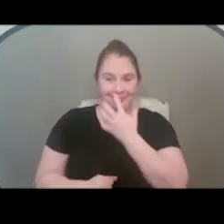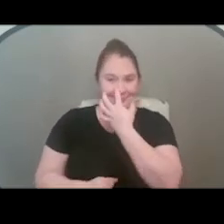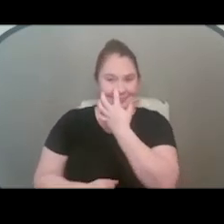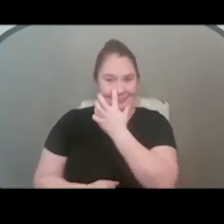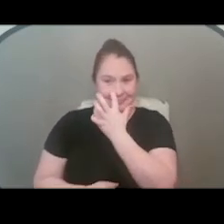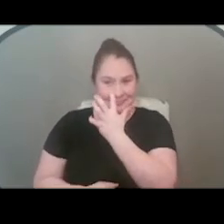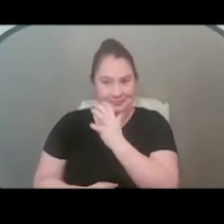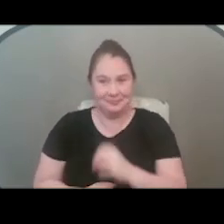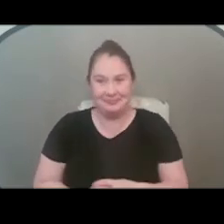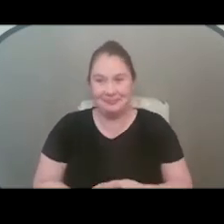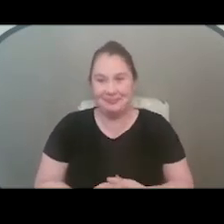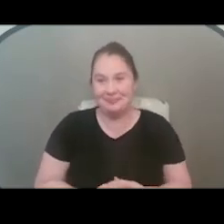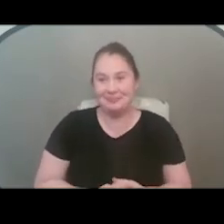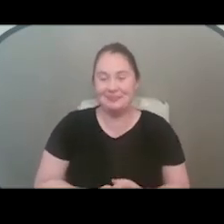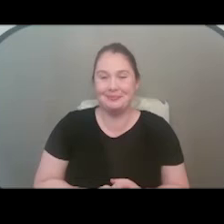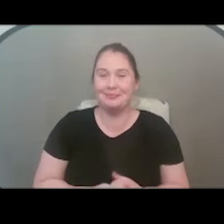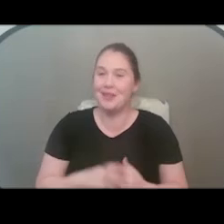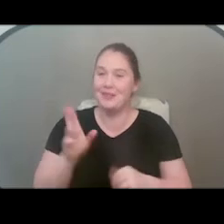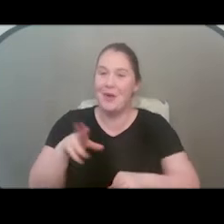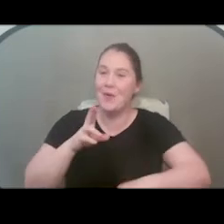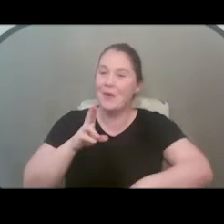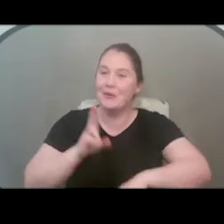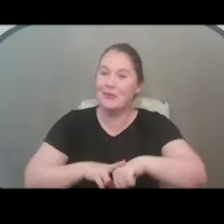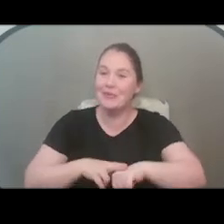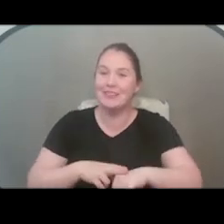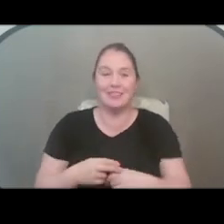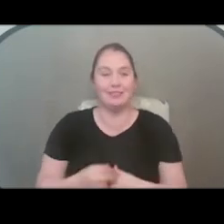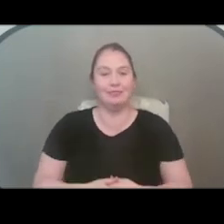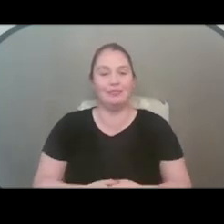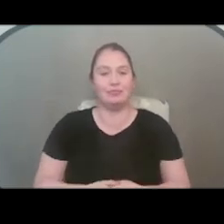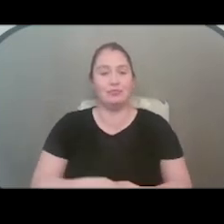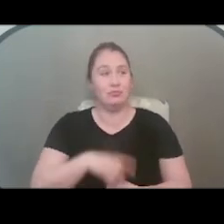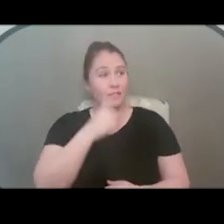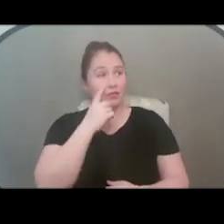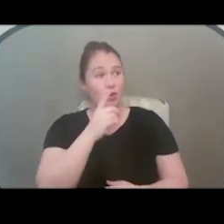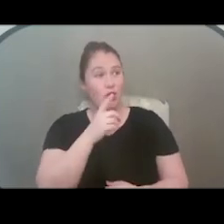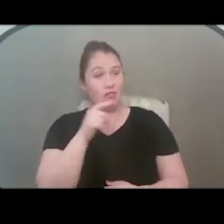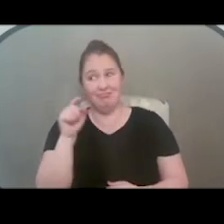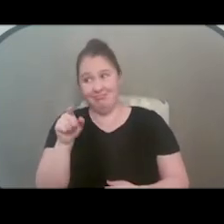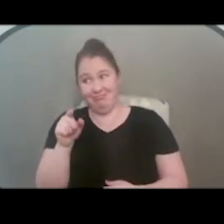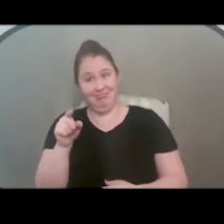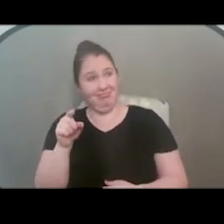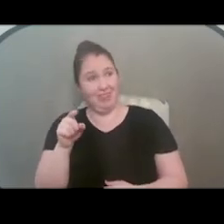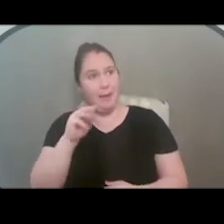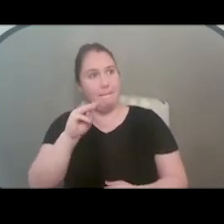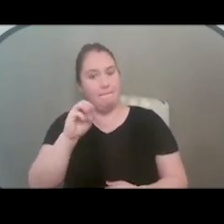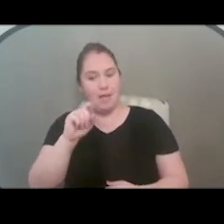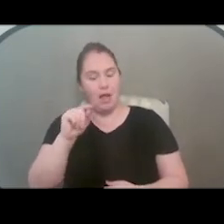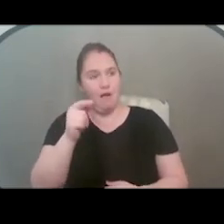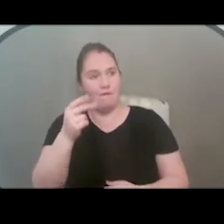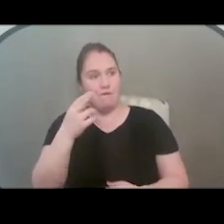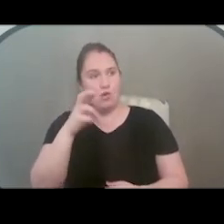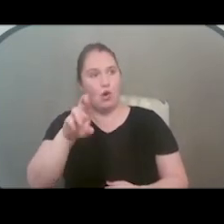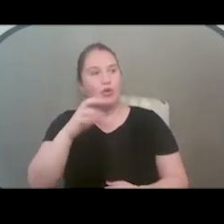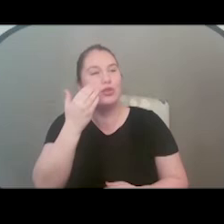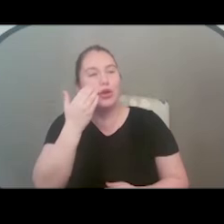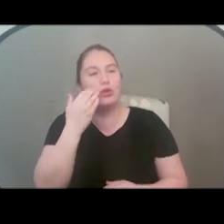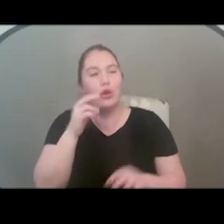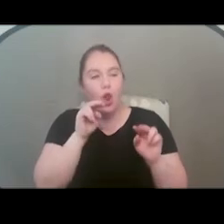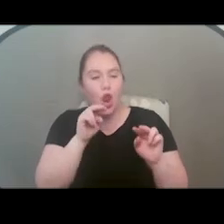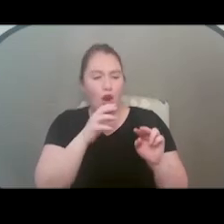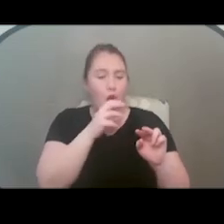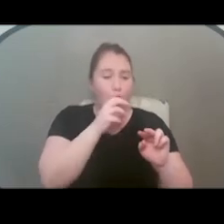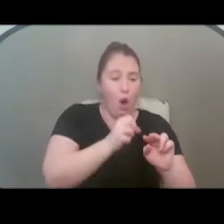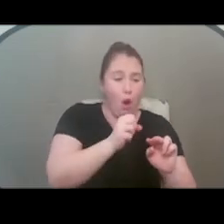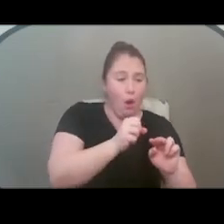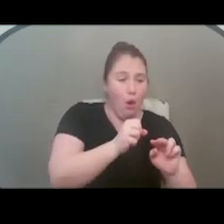Thank you. Of course. I mean, for the car metaphor too, I mean, it's not just the difference between a new car and a pre-owned. This is